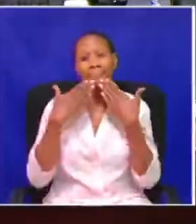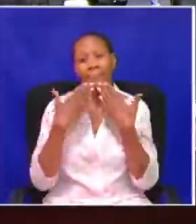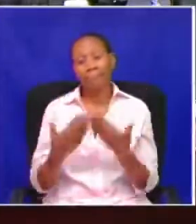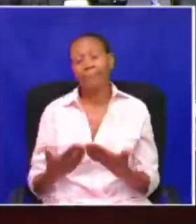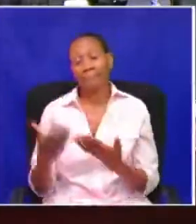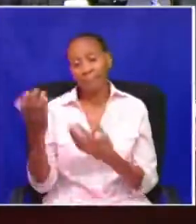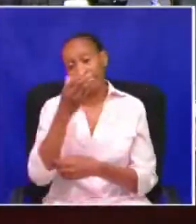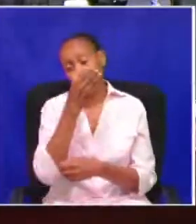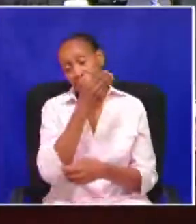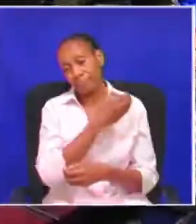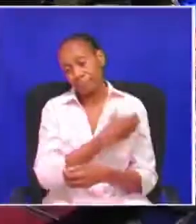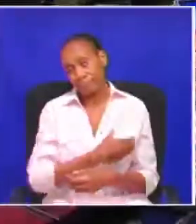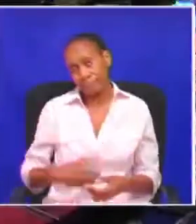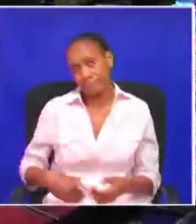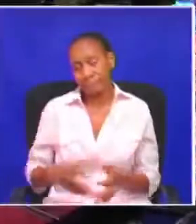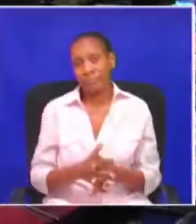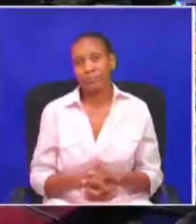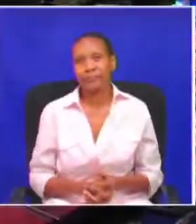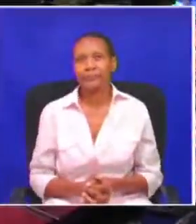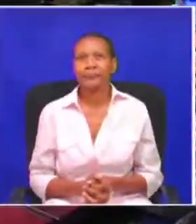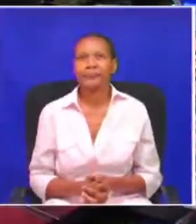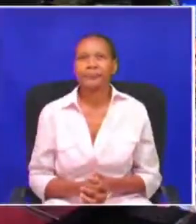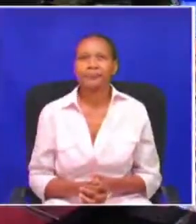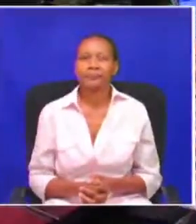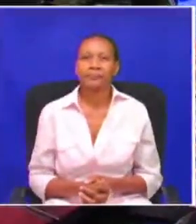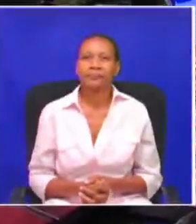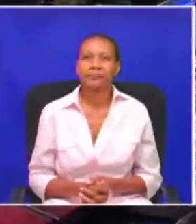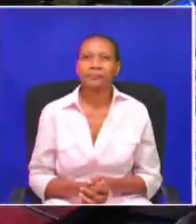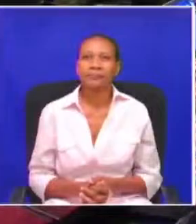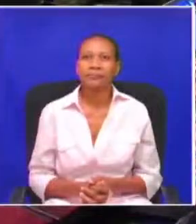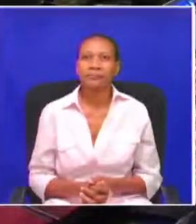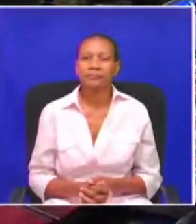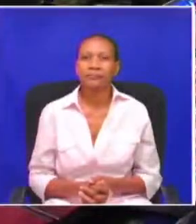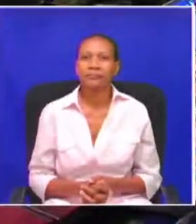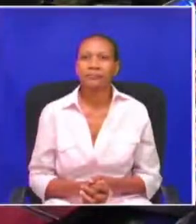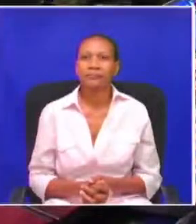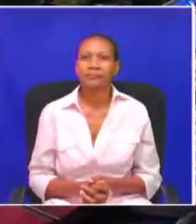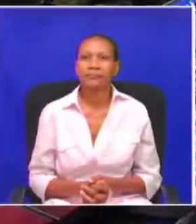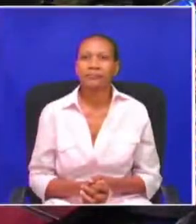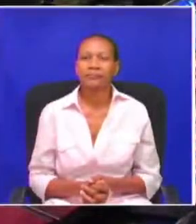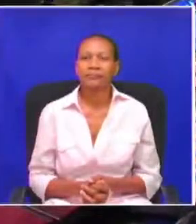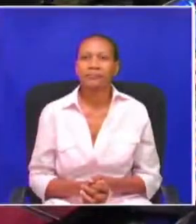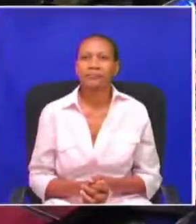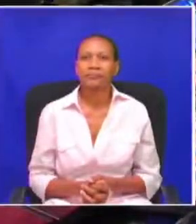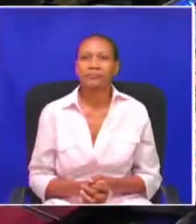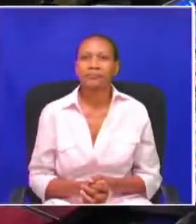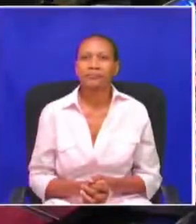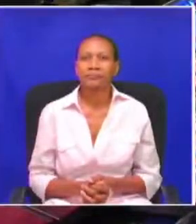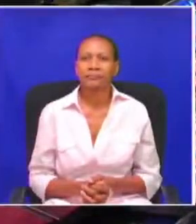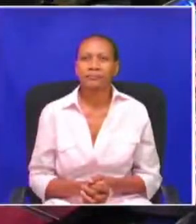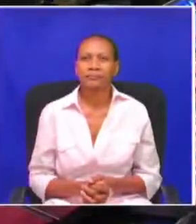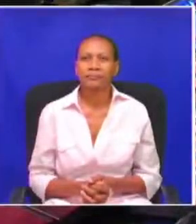Siyabonga wena wekunene mongameli wethu. Cha ngivile ukuthi